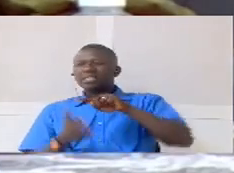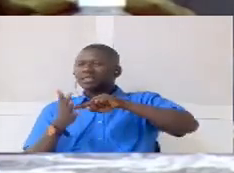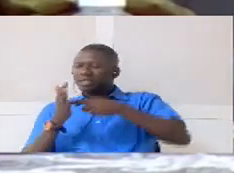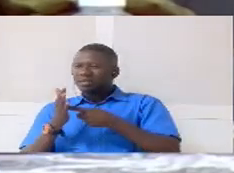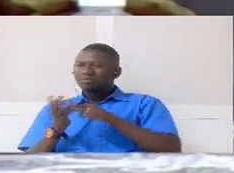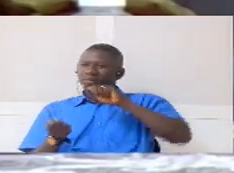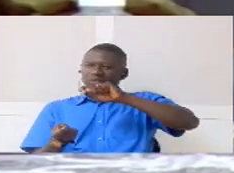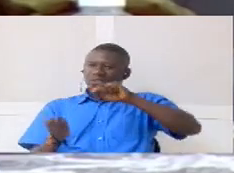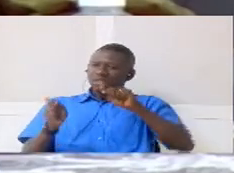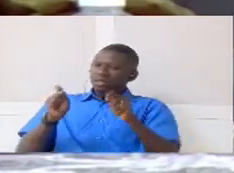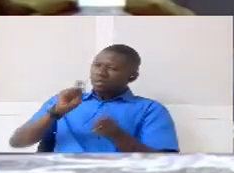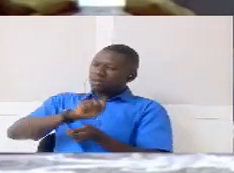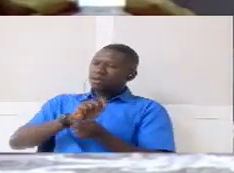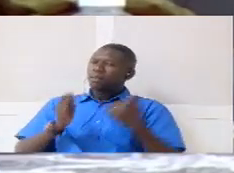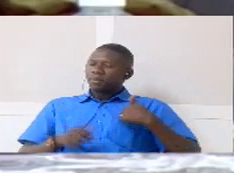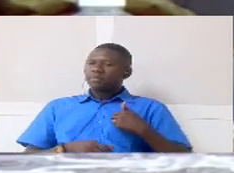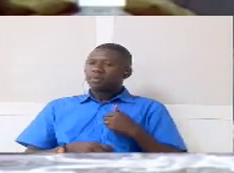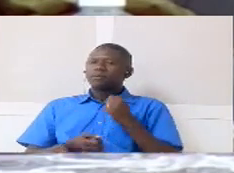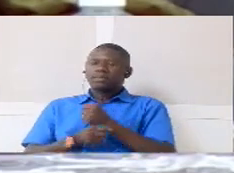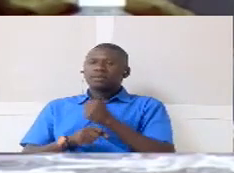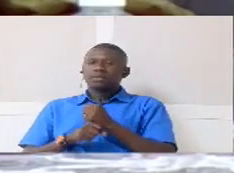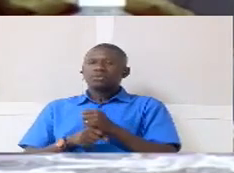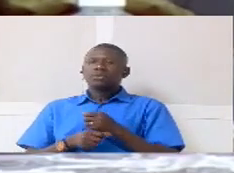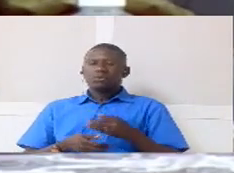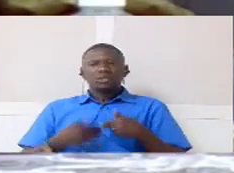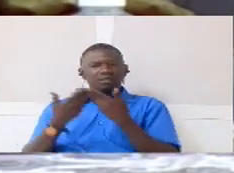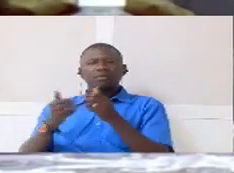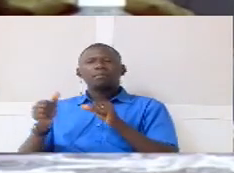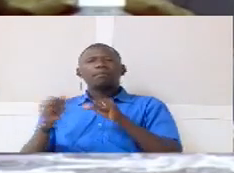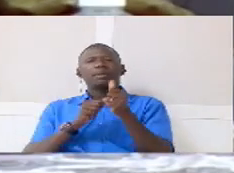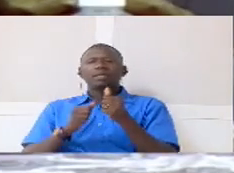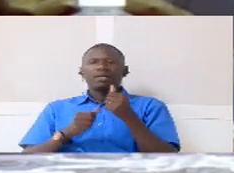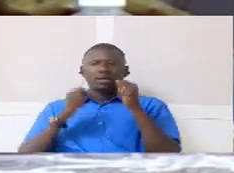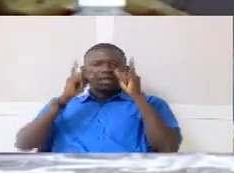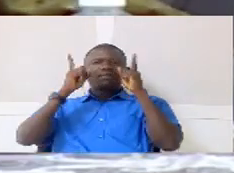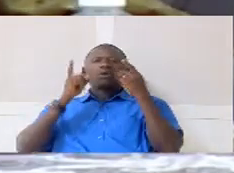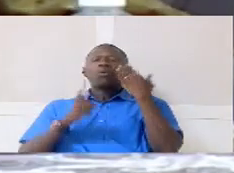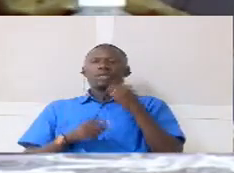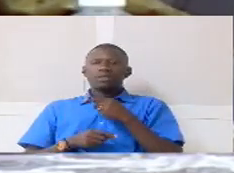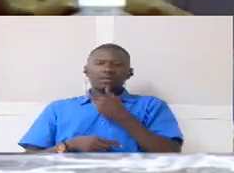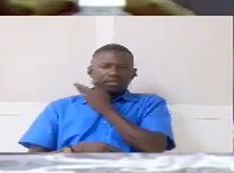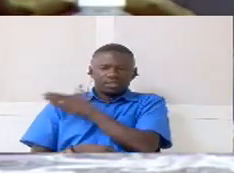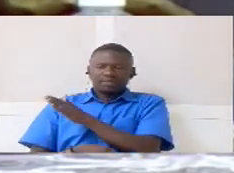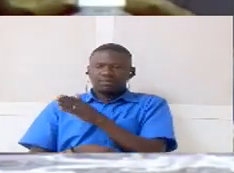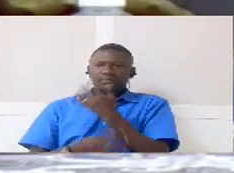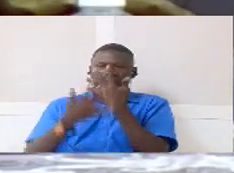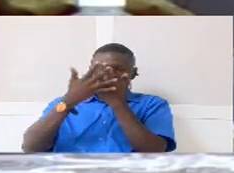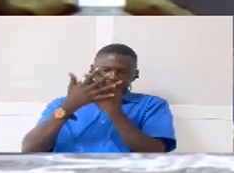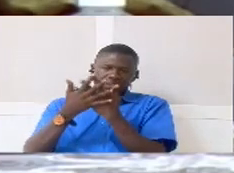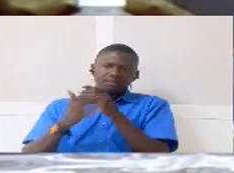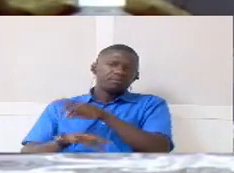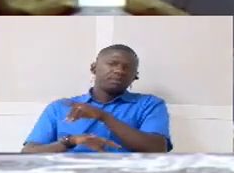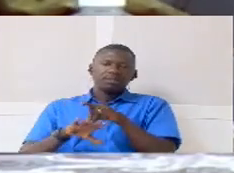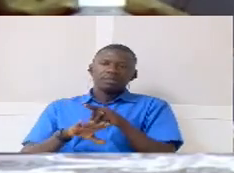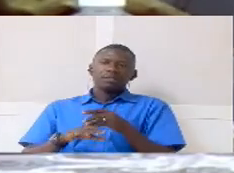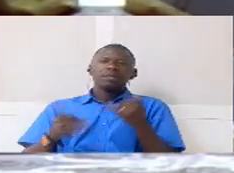people and for ensuring that you provide them with better lives when they leave the prisons. Mm-hmm. Now,